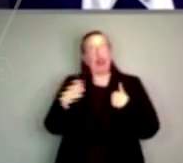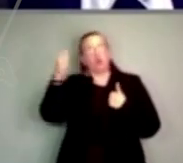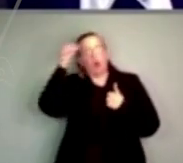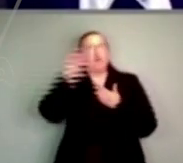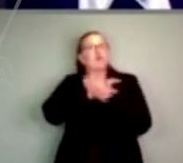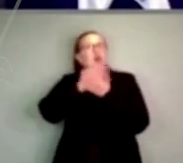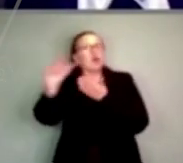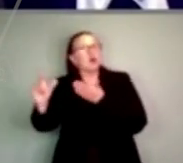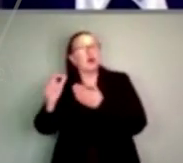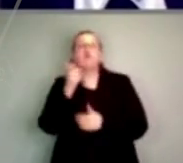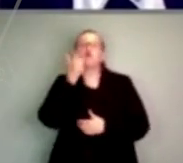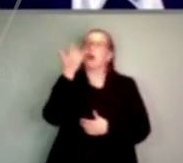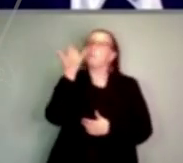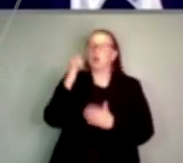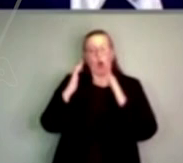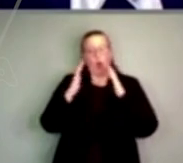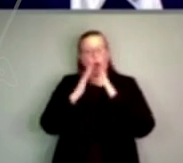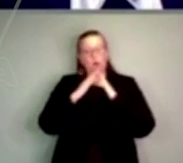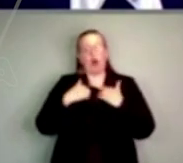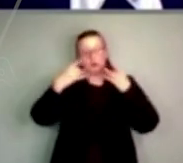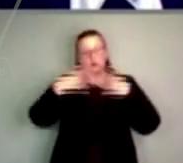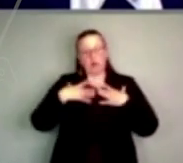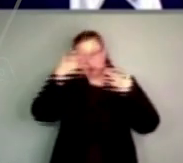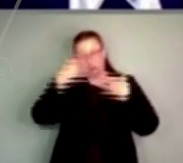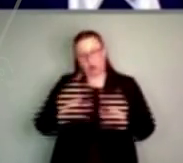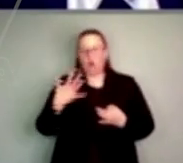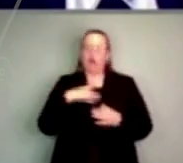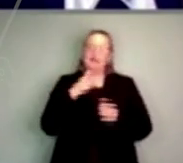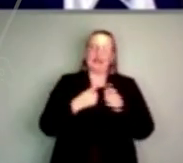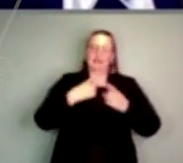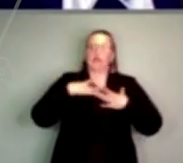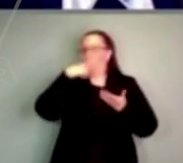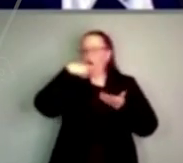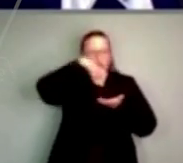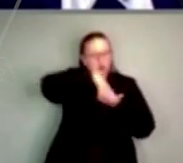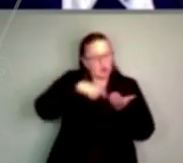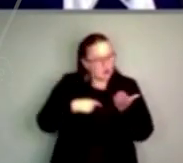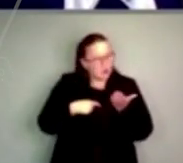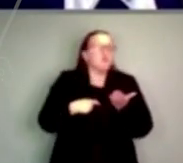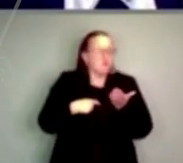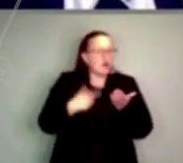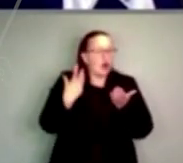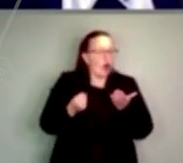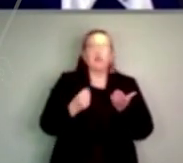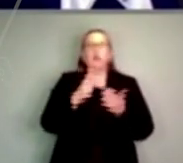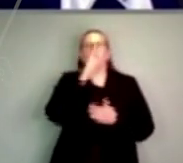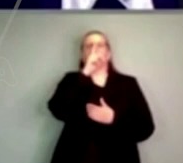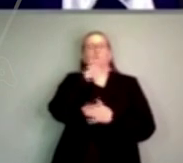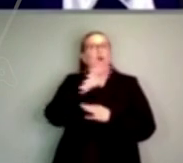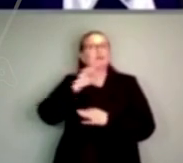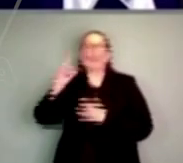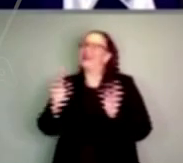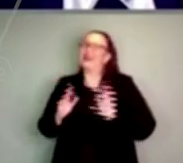then the state health authorities won't know. And so it's important that we can know and then do contact testing and tracing